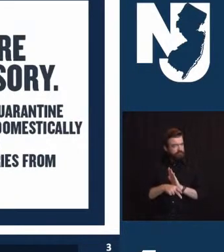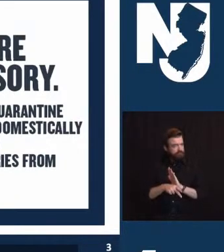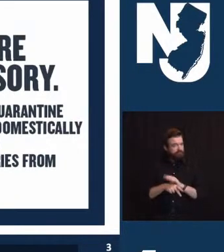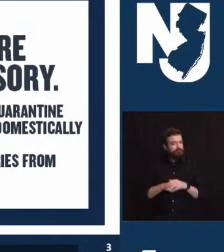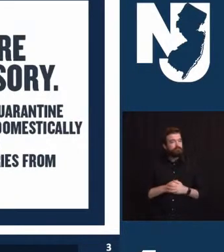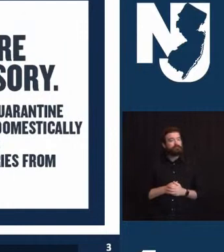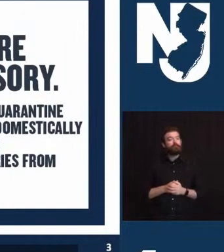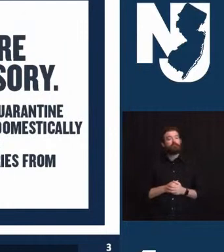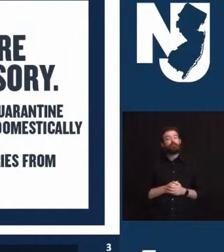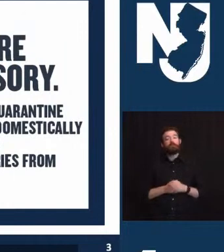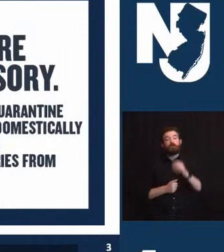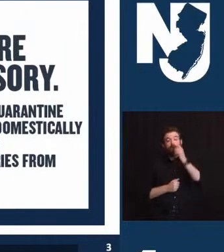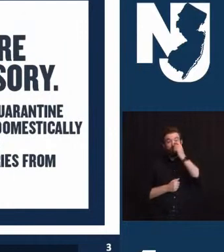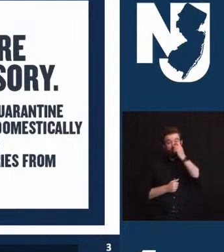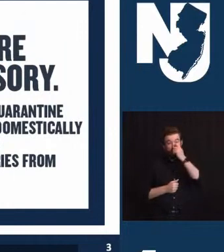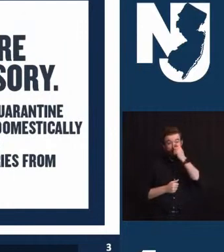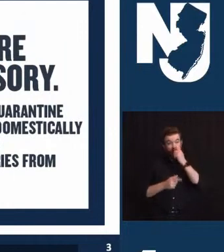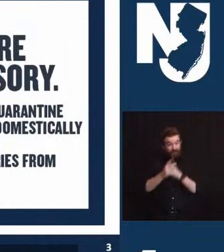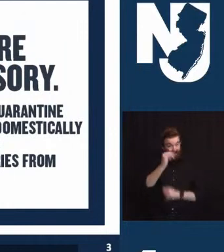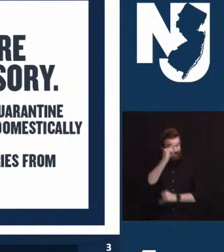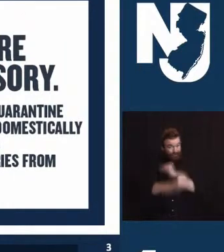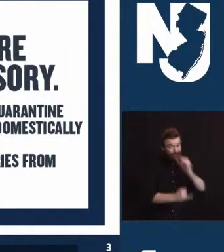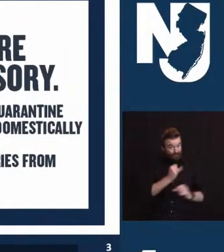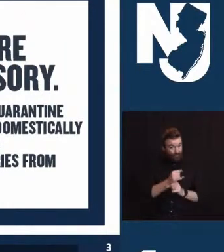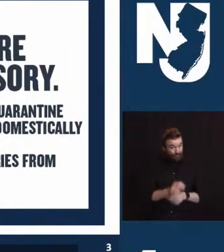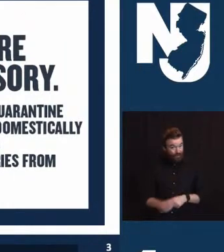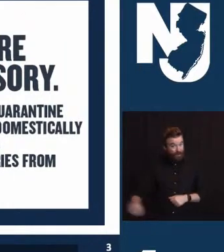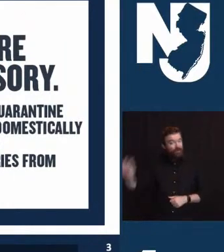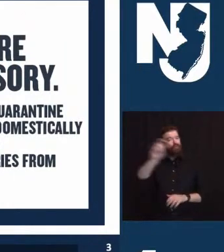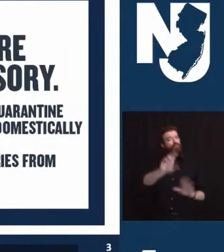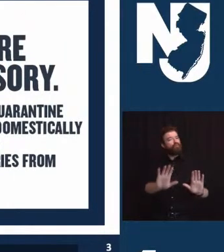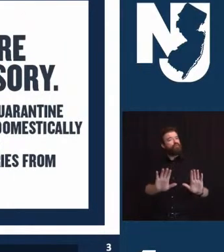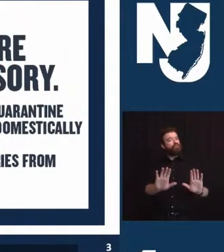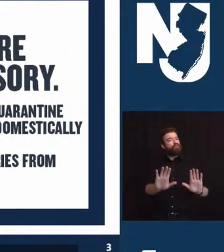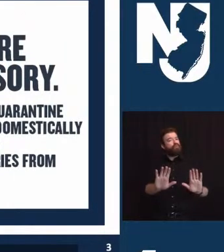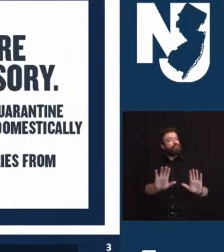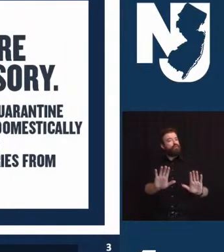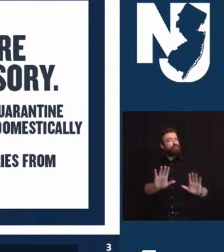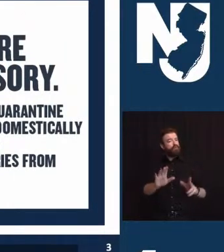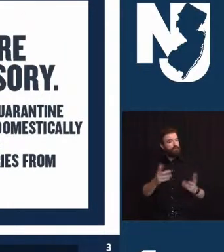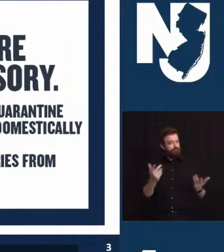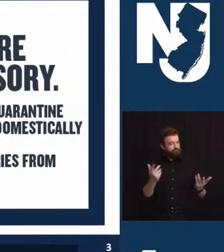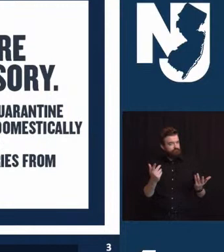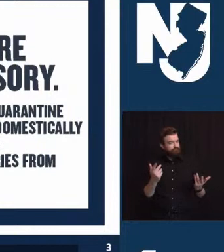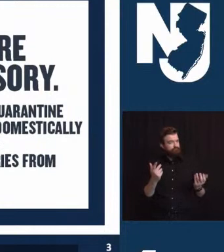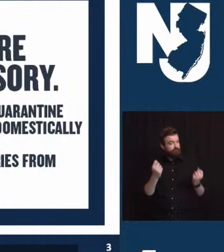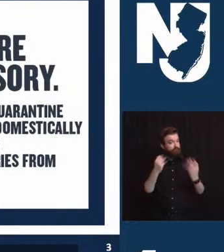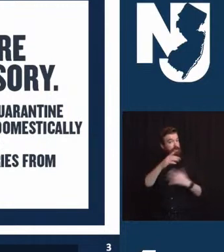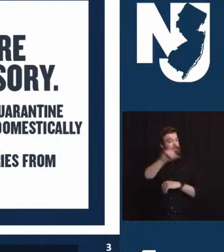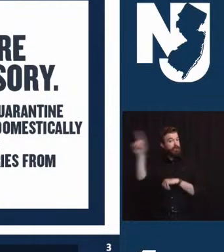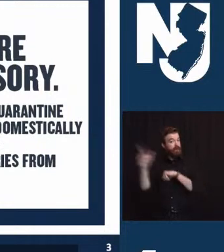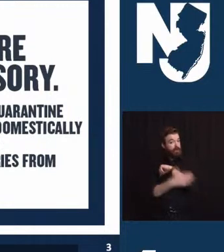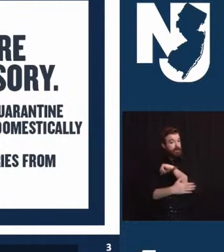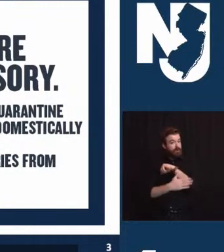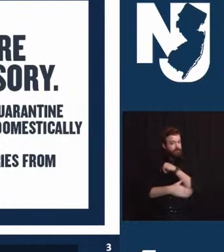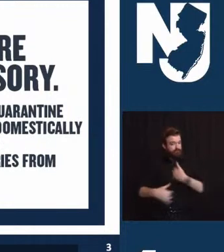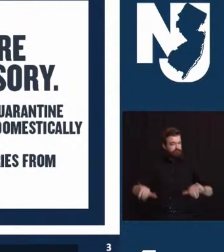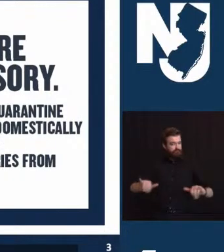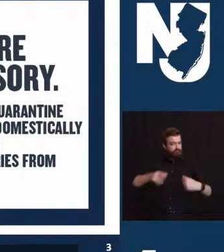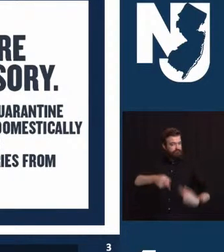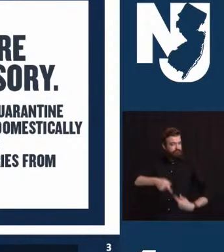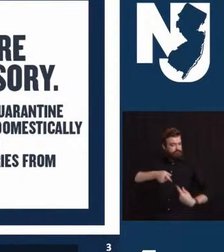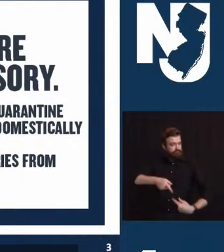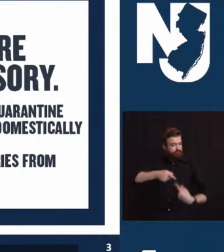international travel, recognize that the COVID reality in many nations is much different than here, and adhere to the travel guidance